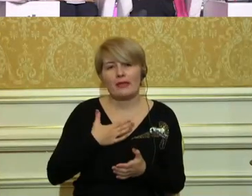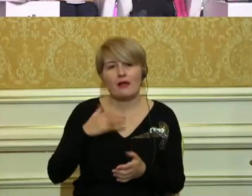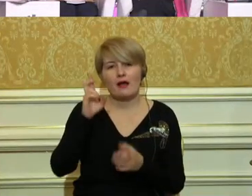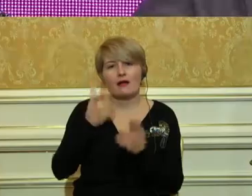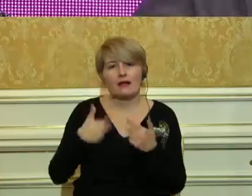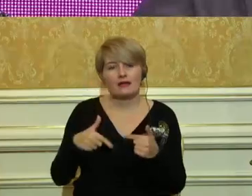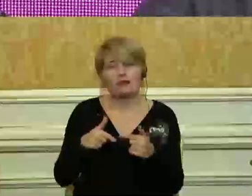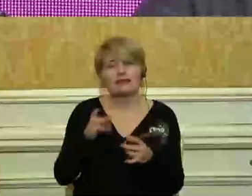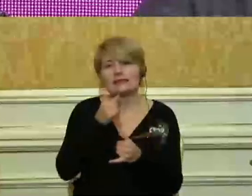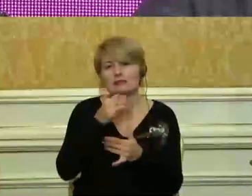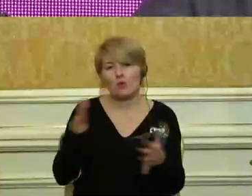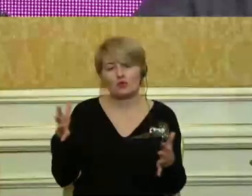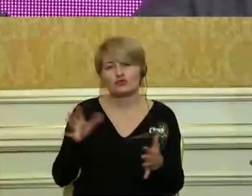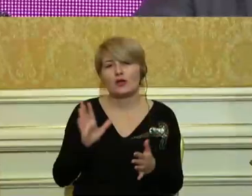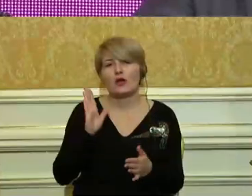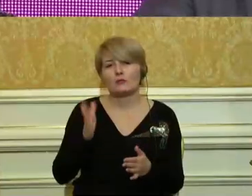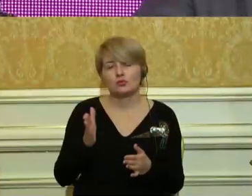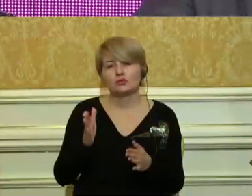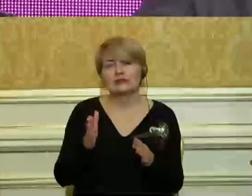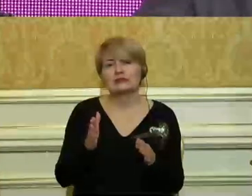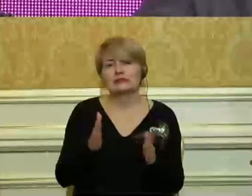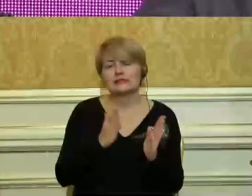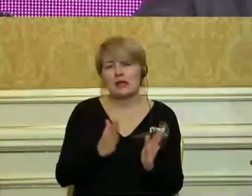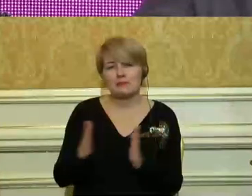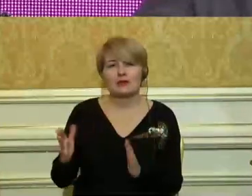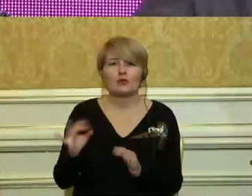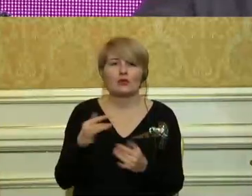be stable, and I don't know if